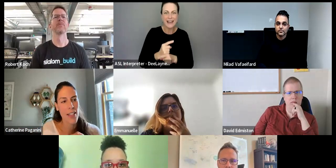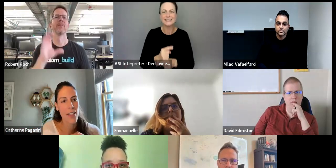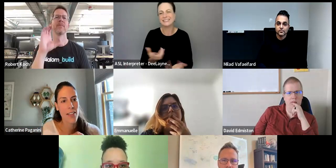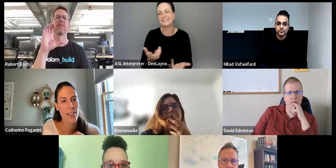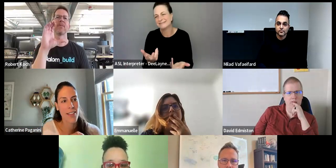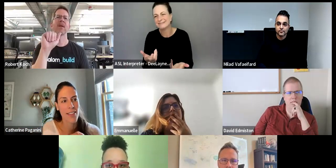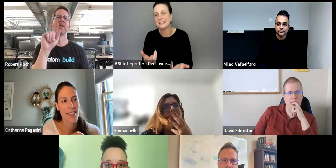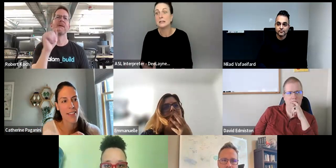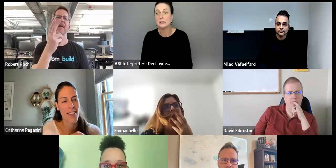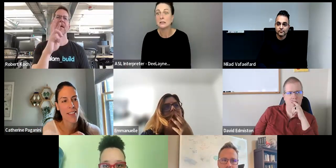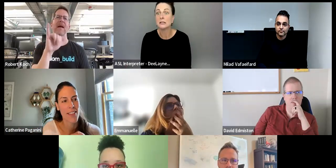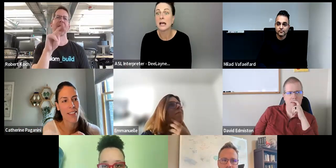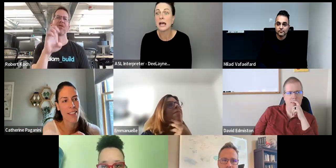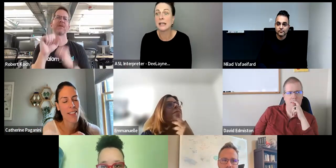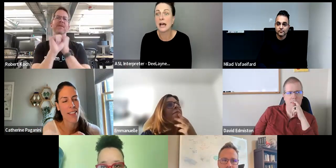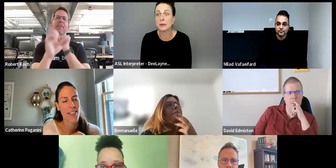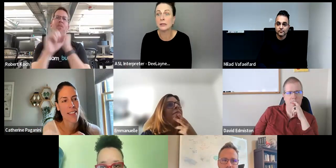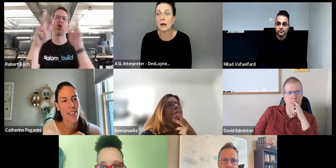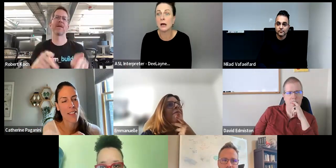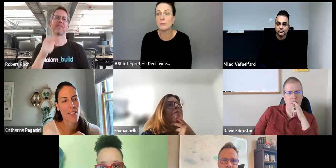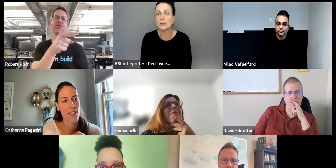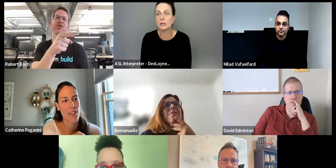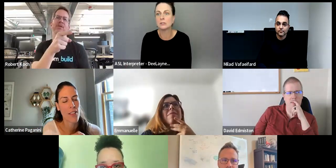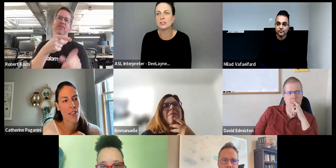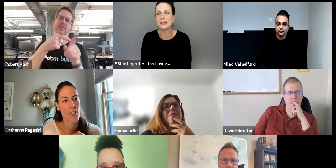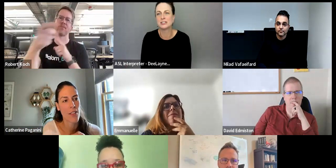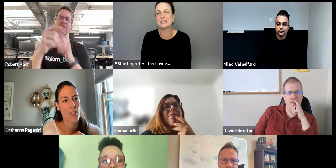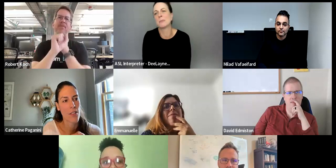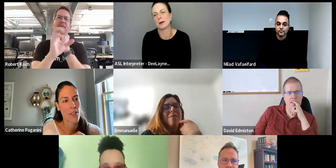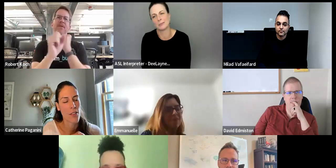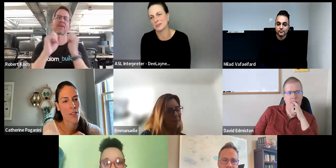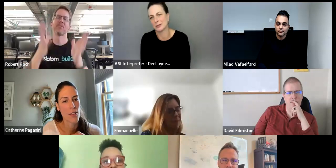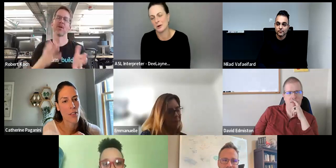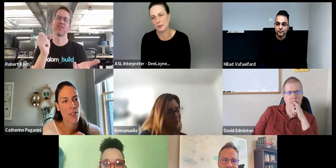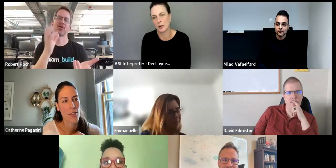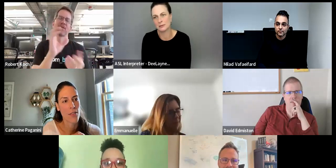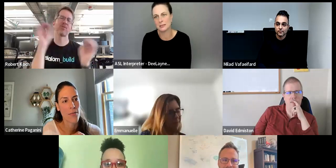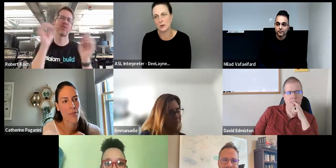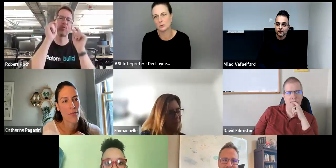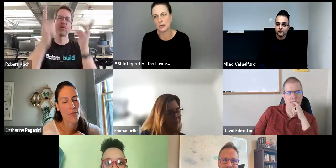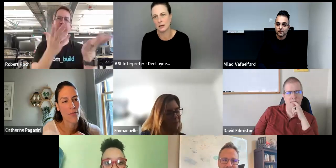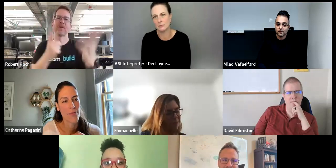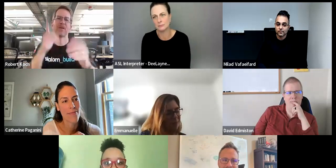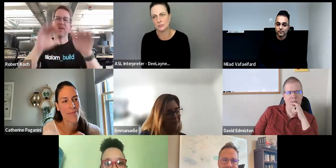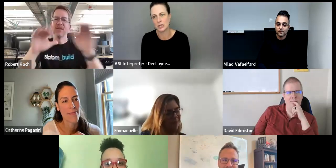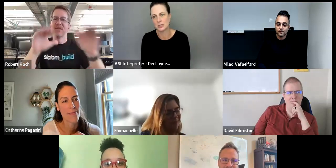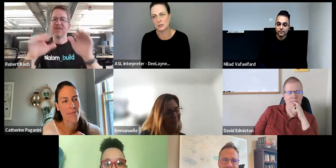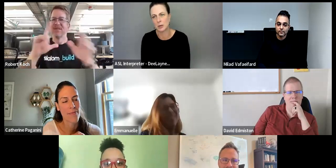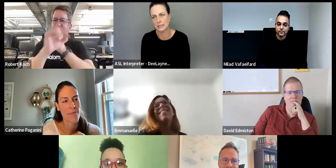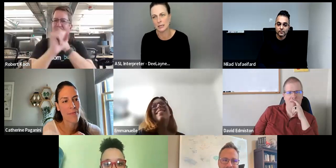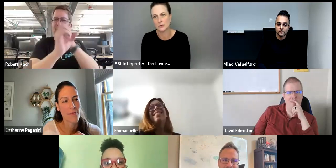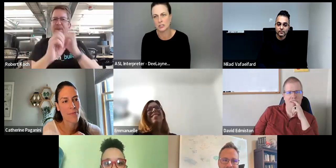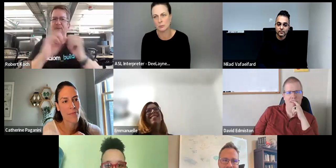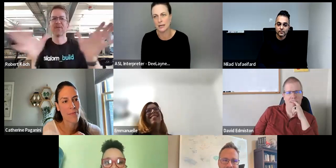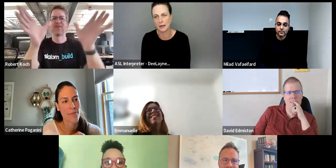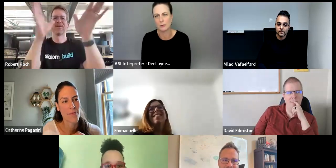I think. And Catherine, she's the marketing person, you know, everyone. So it's no